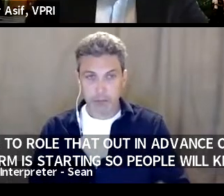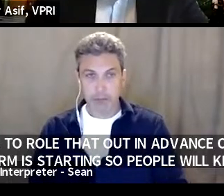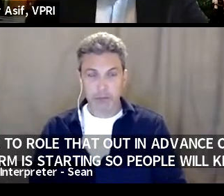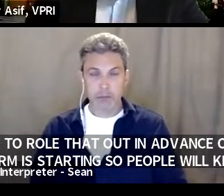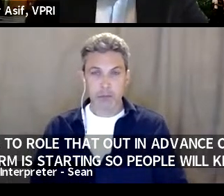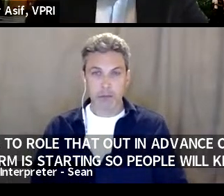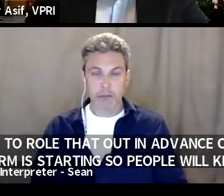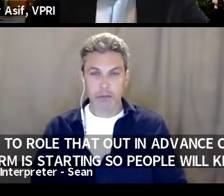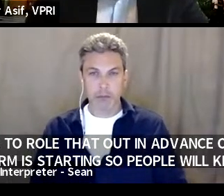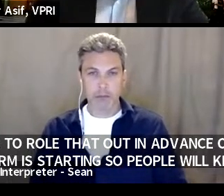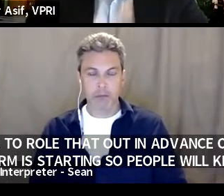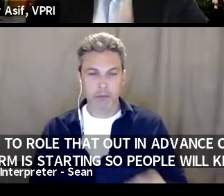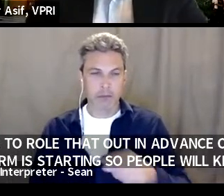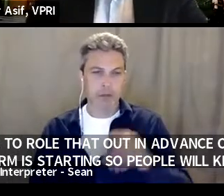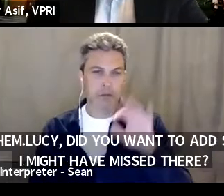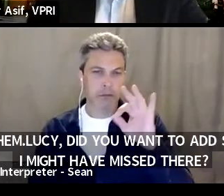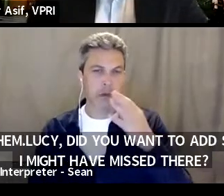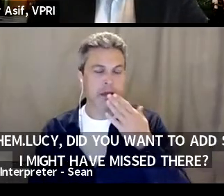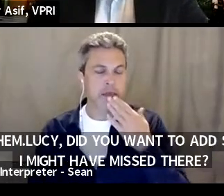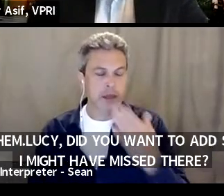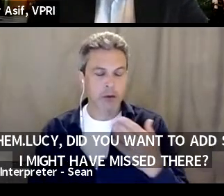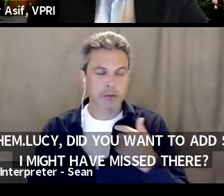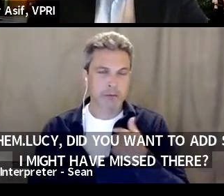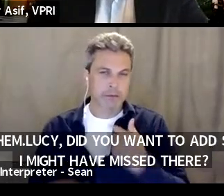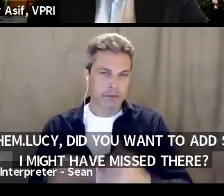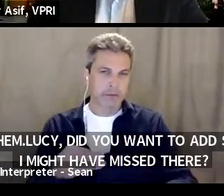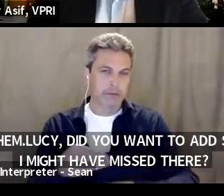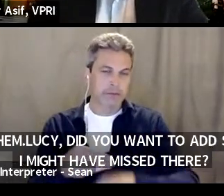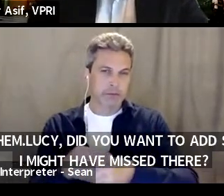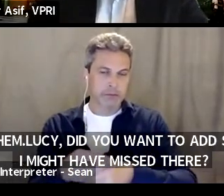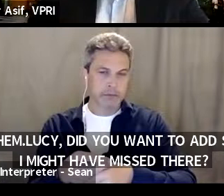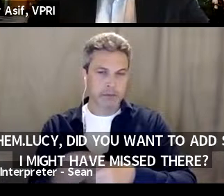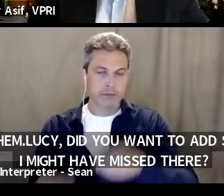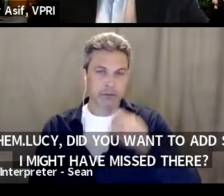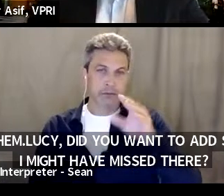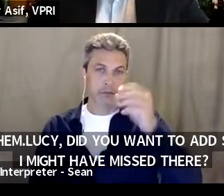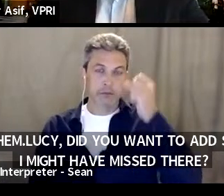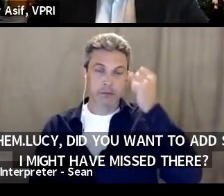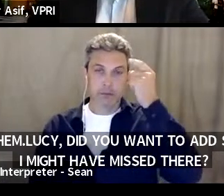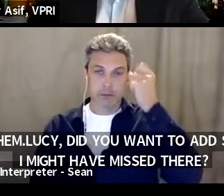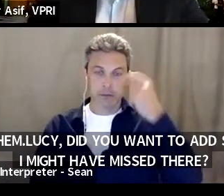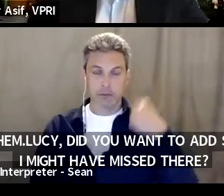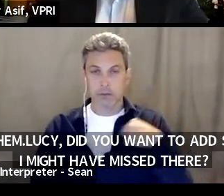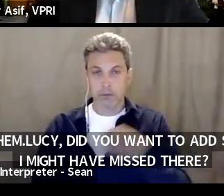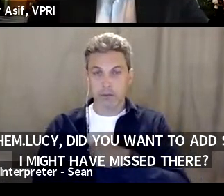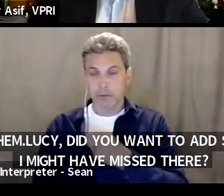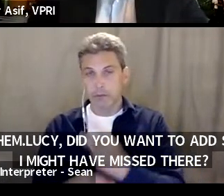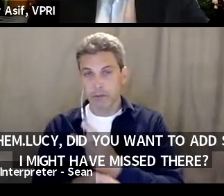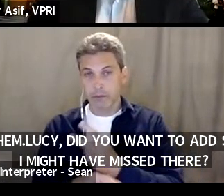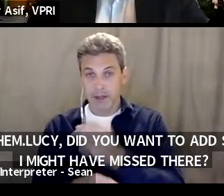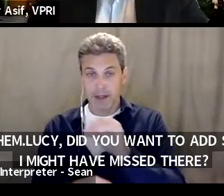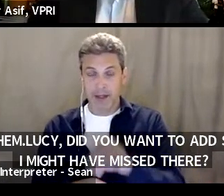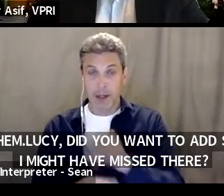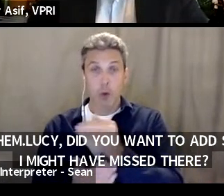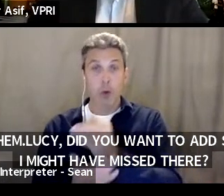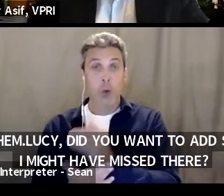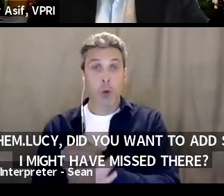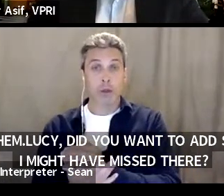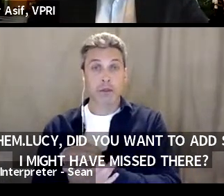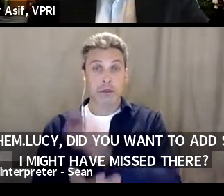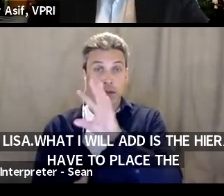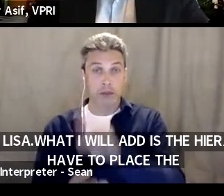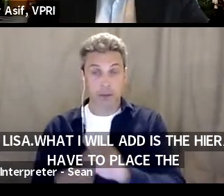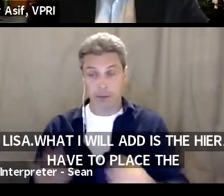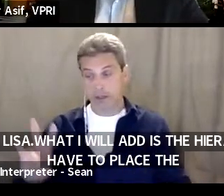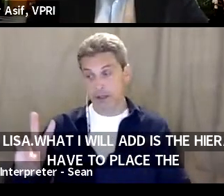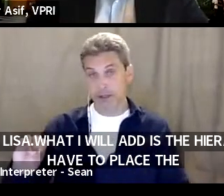Lisa. What I will add is the hierarchy was we had to place these 70 courses, which the provost spoke